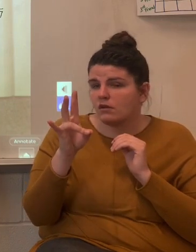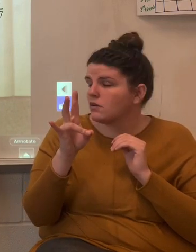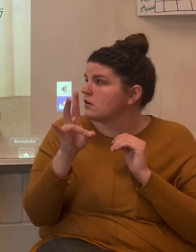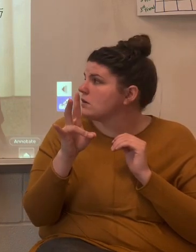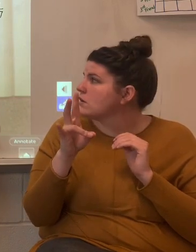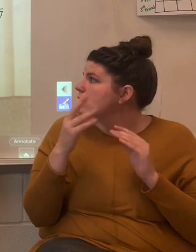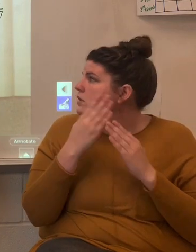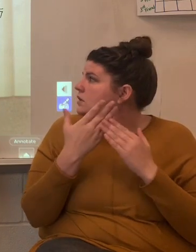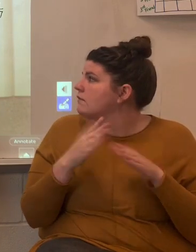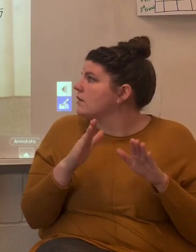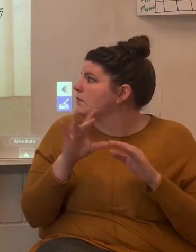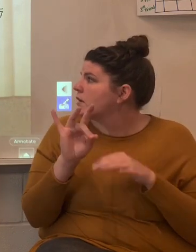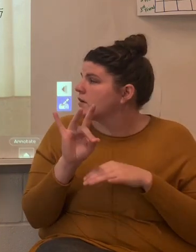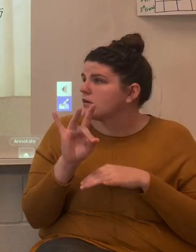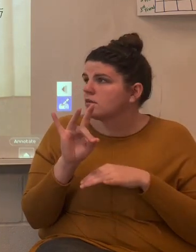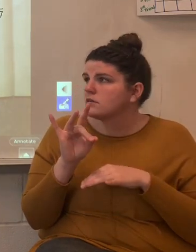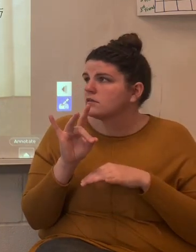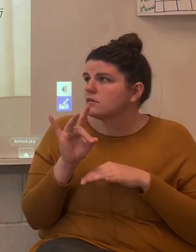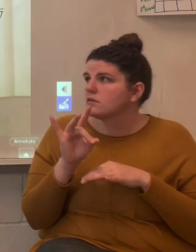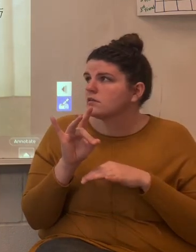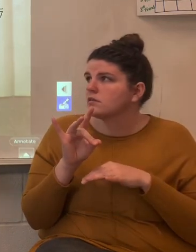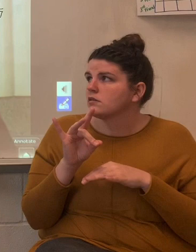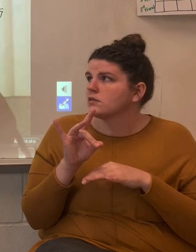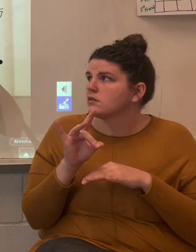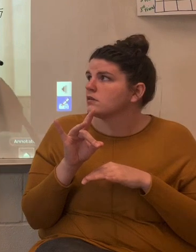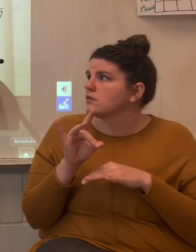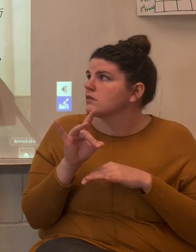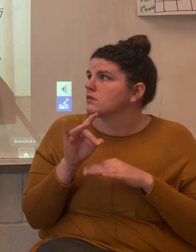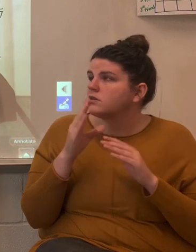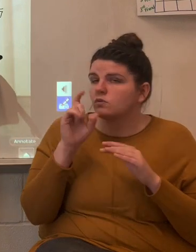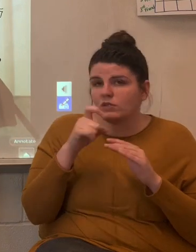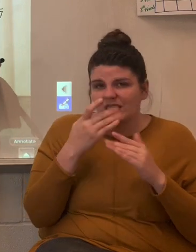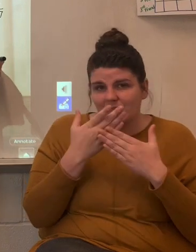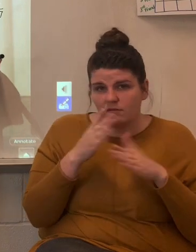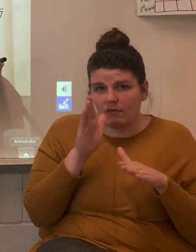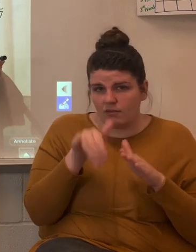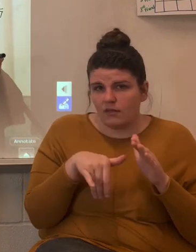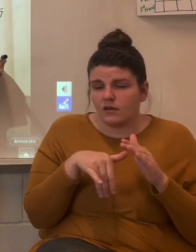287 divided by 8. So we house divide.